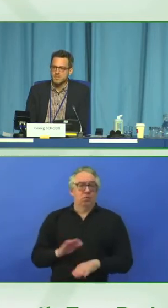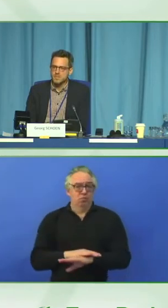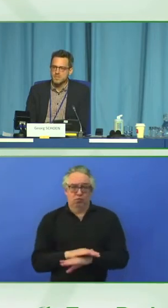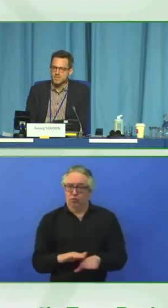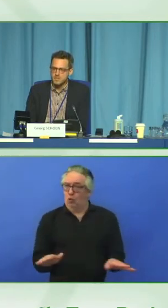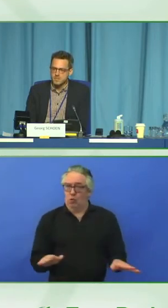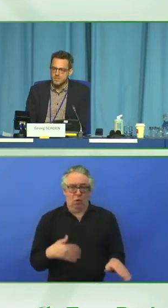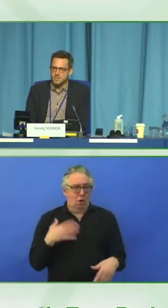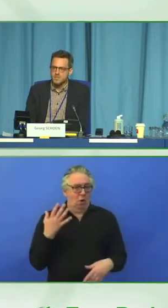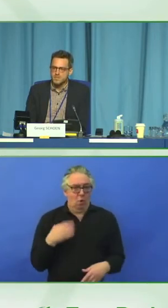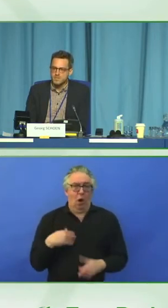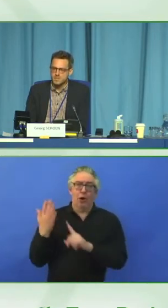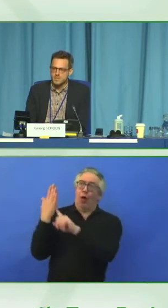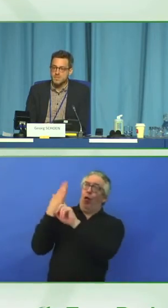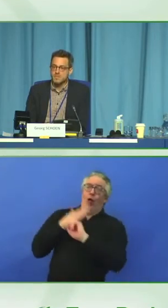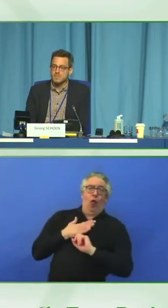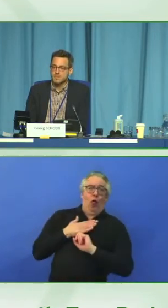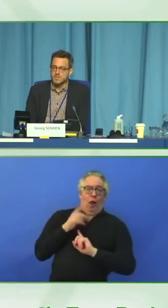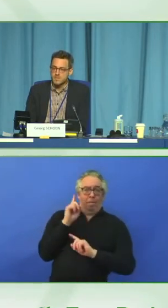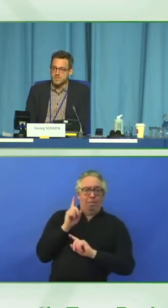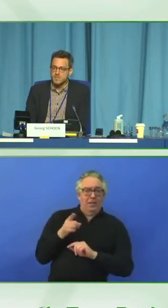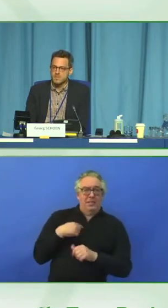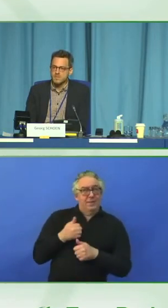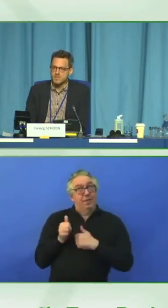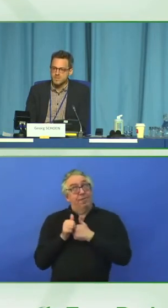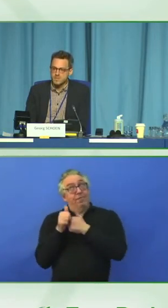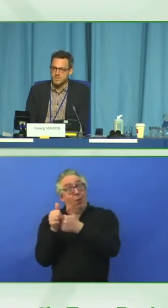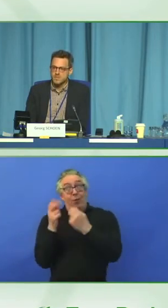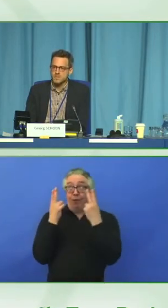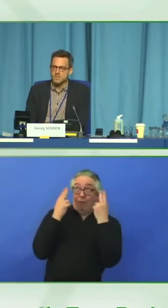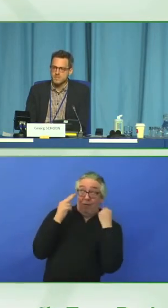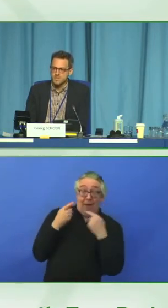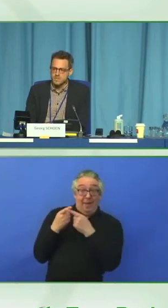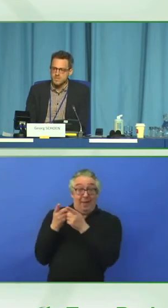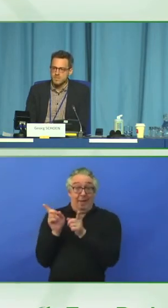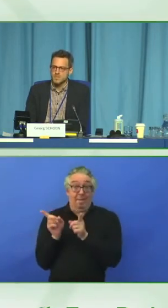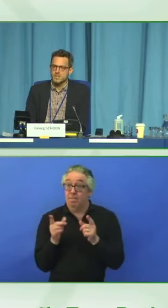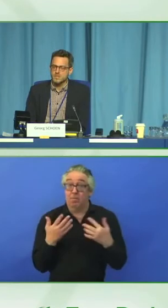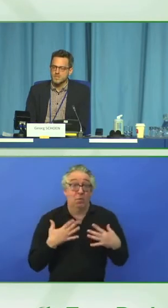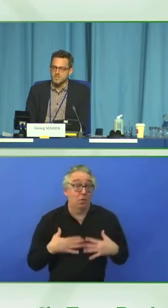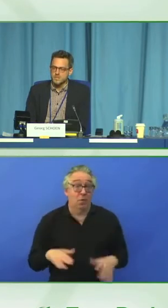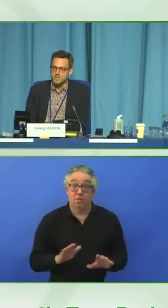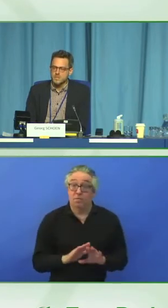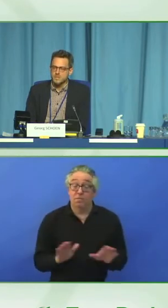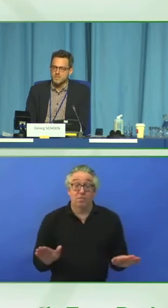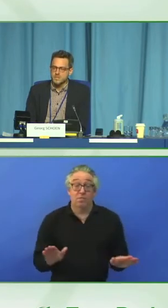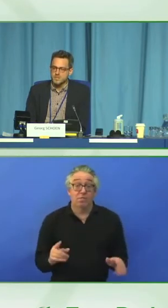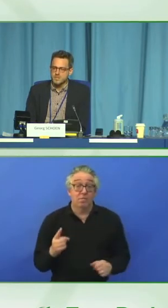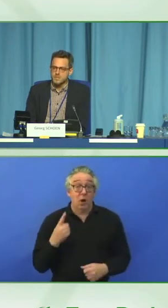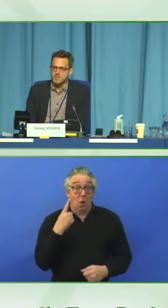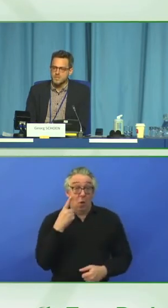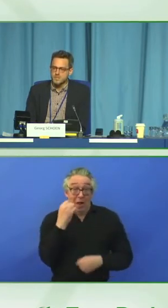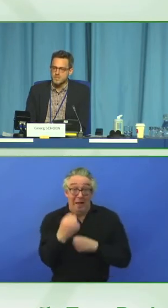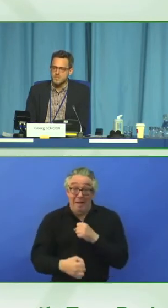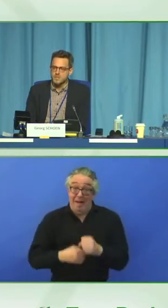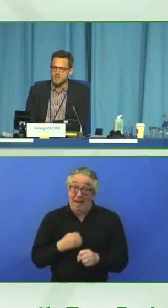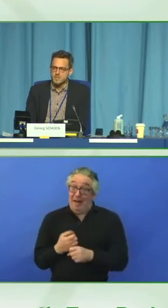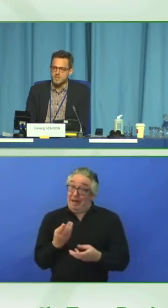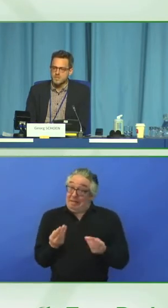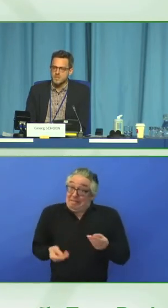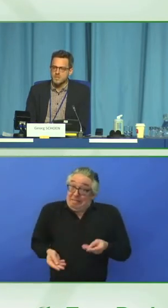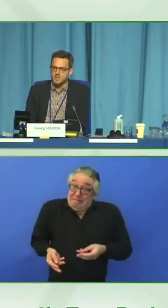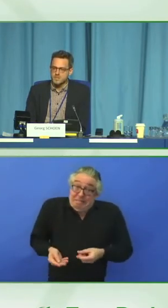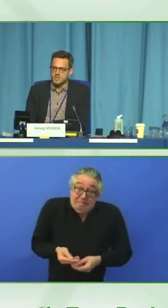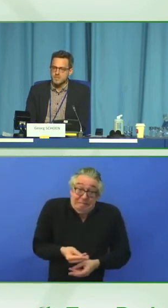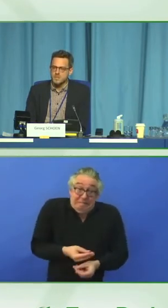you know, a funder may actually do. So for 1 year, we really struggled till we got our tax exemptions